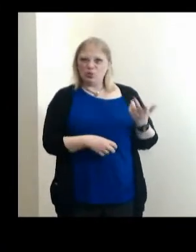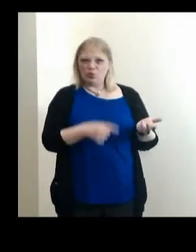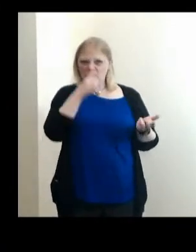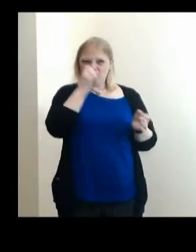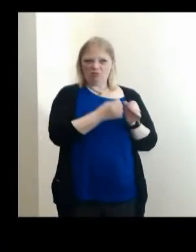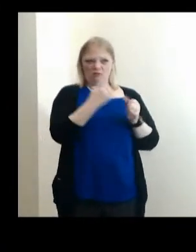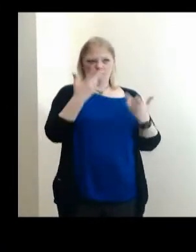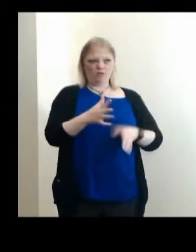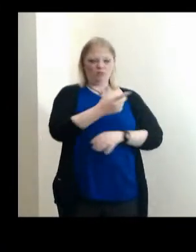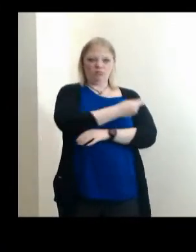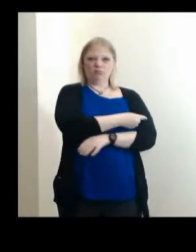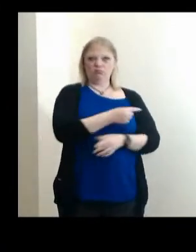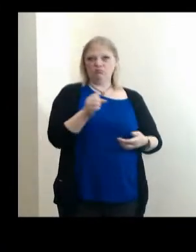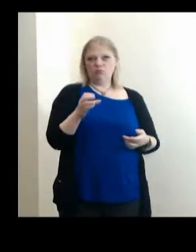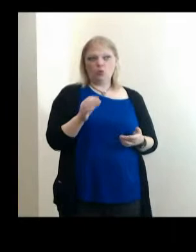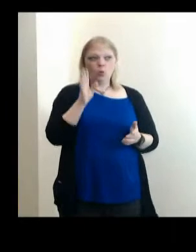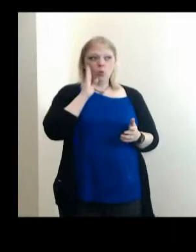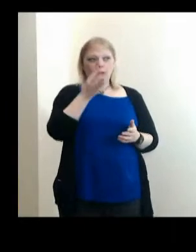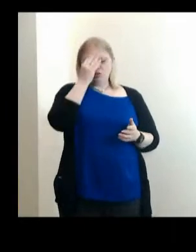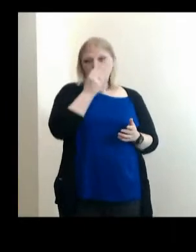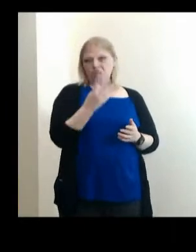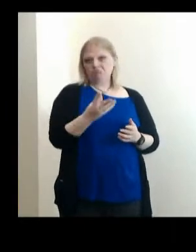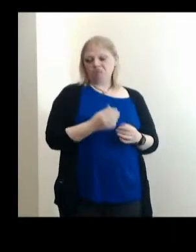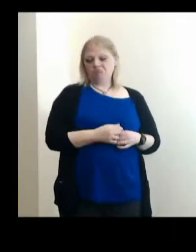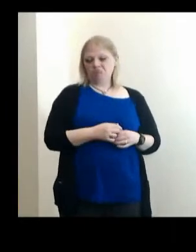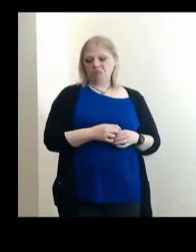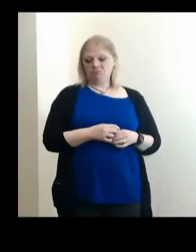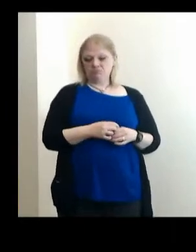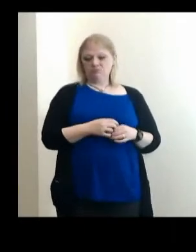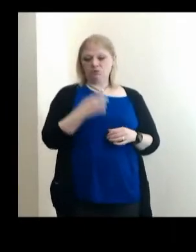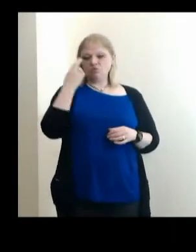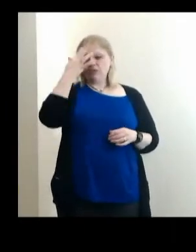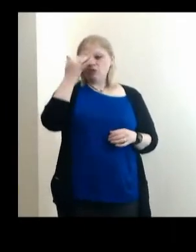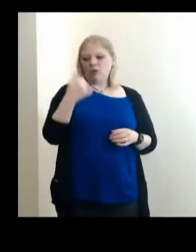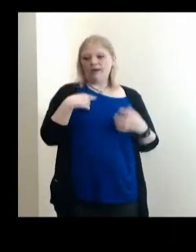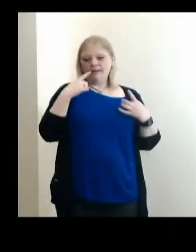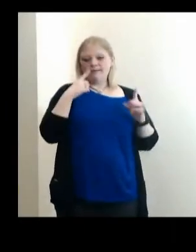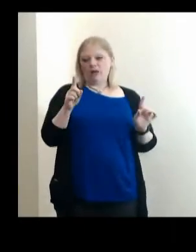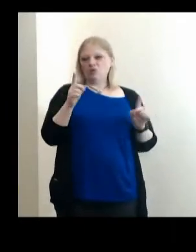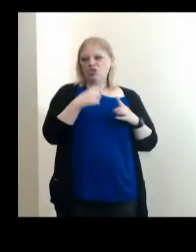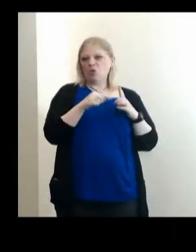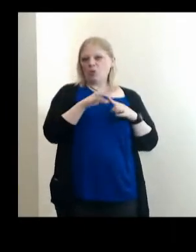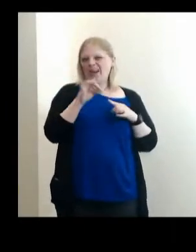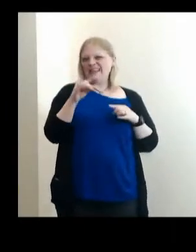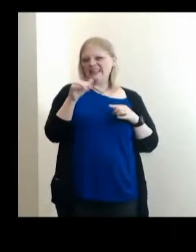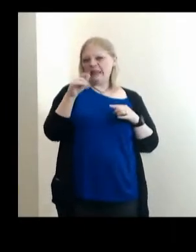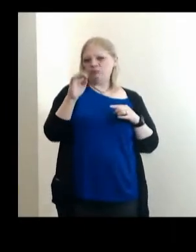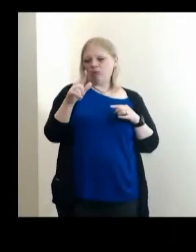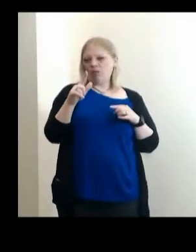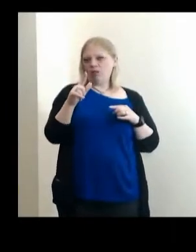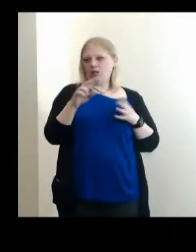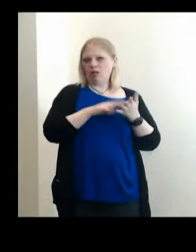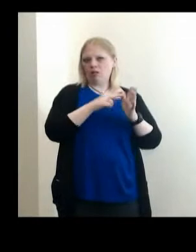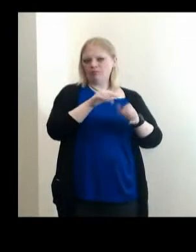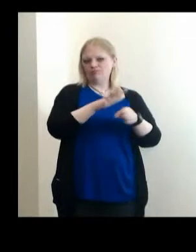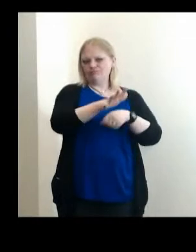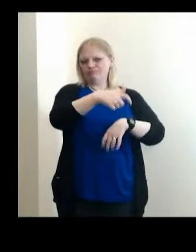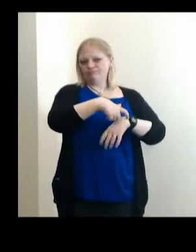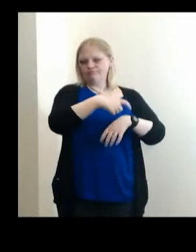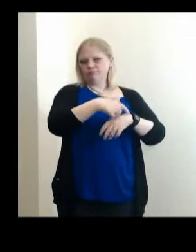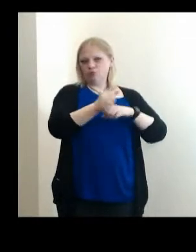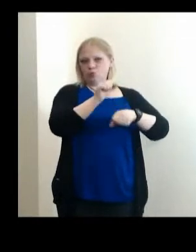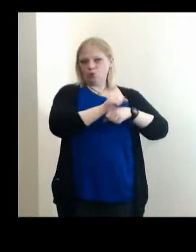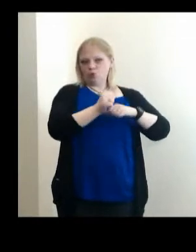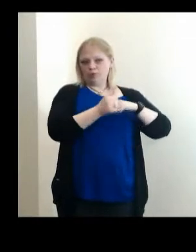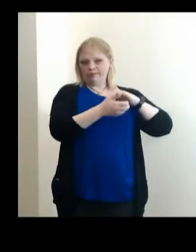everyone vaccinated. So I would just note that there's a reason why I announced it when I did in April, so it would give us enough time to work with our partners to put the